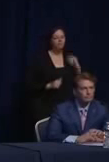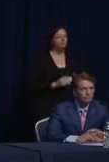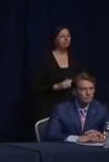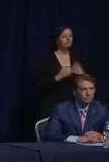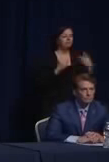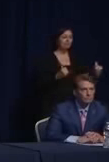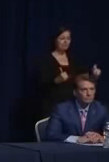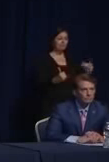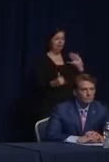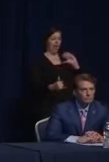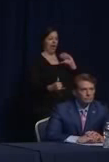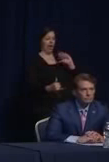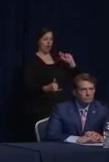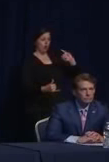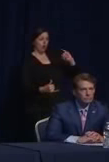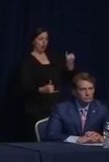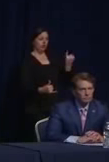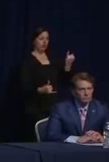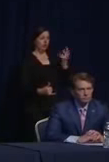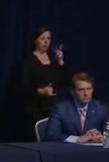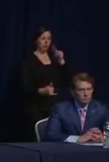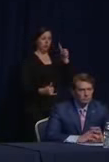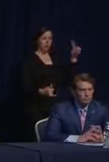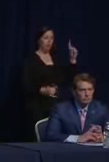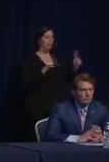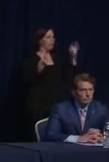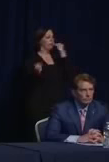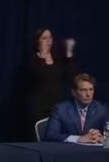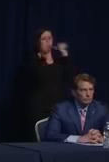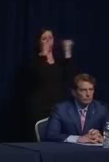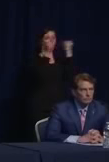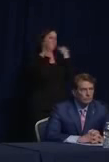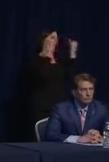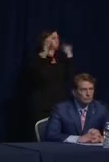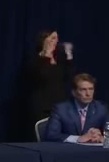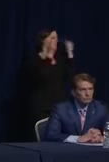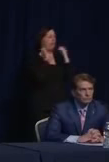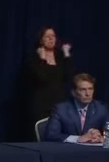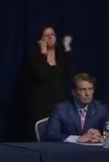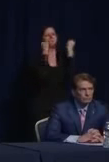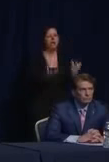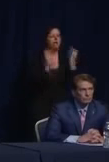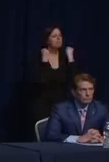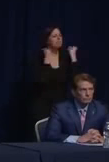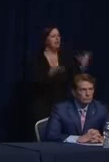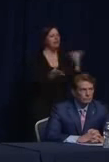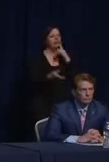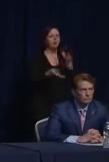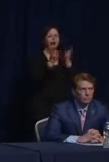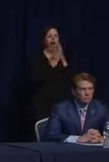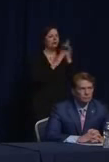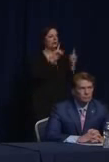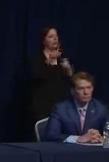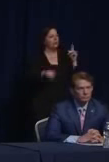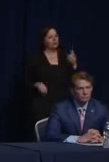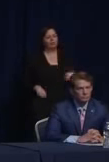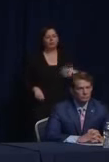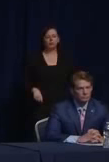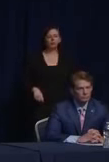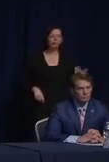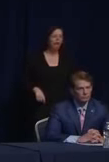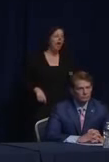This is in addition to the more than 8,500 calls handled by the call center since it opened. So please continue to use